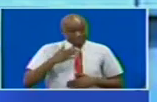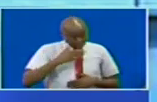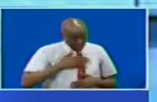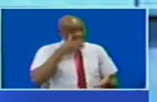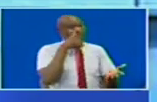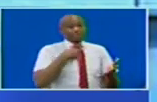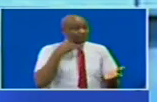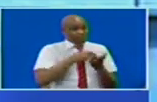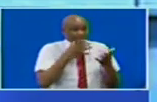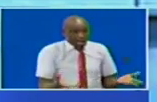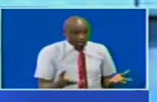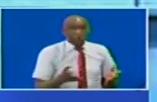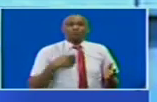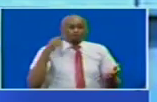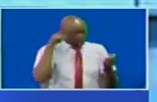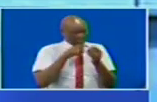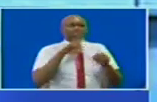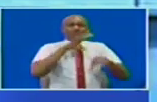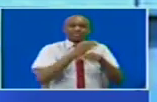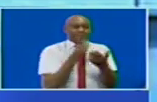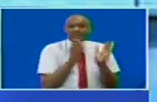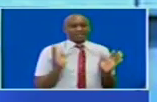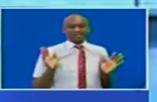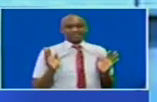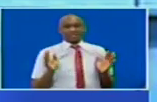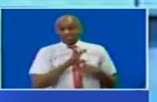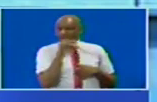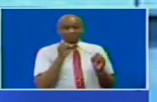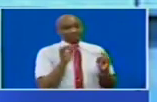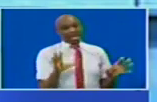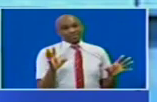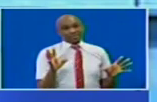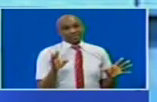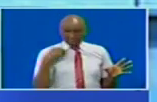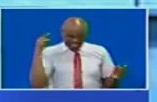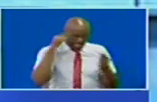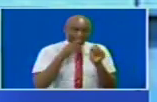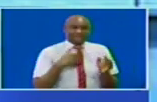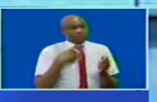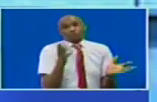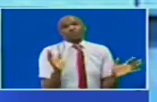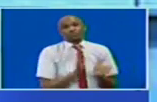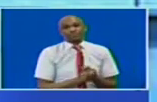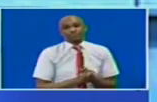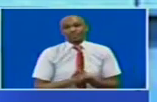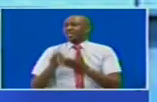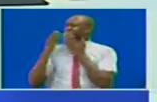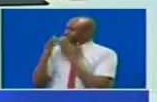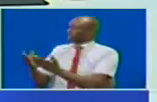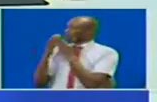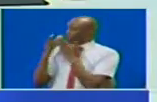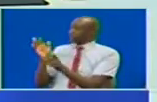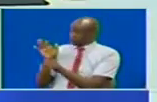involvement with this matter is for purposes of recovering this money. That is my involvement in this matter. All right. Thank you so much for your